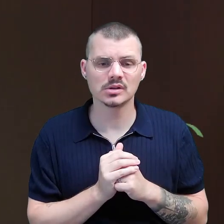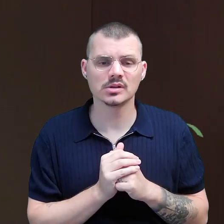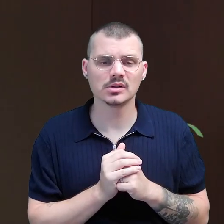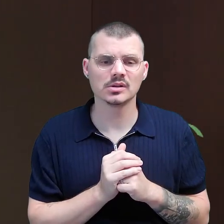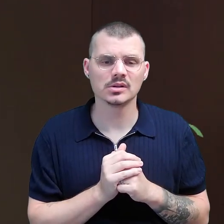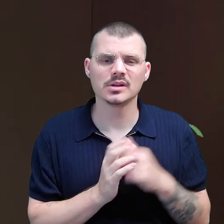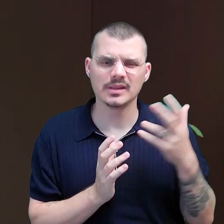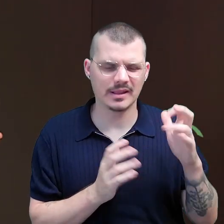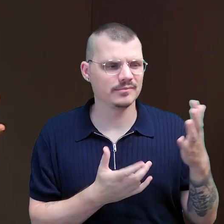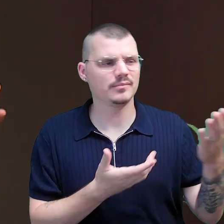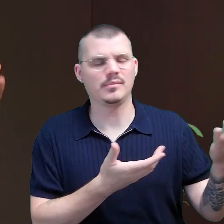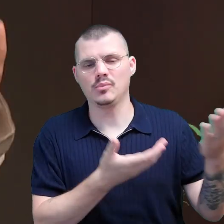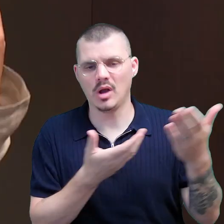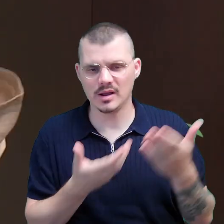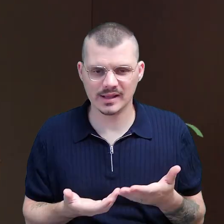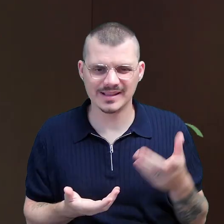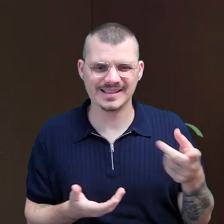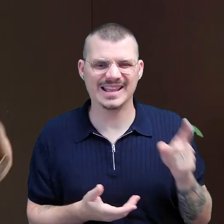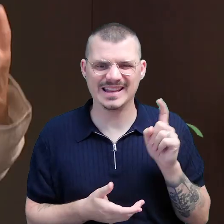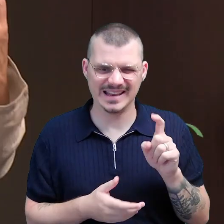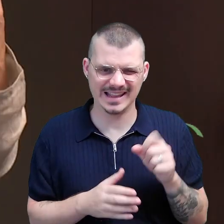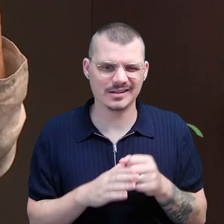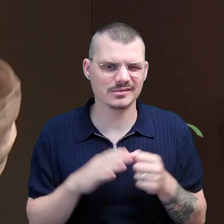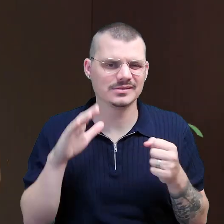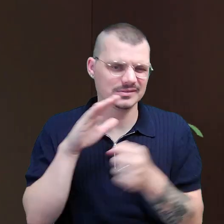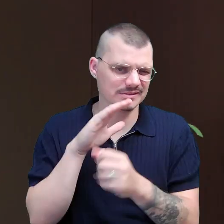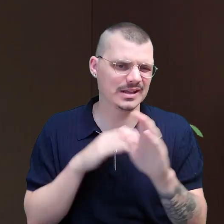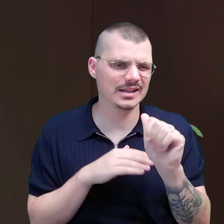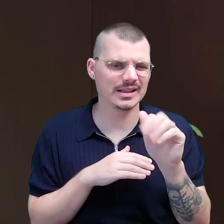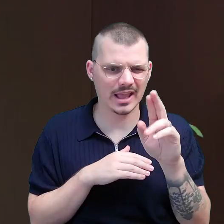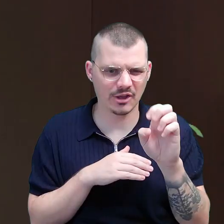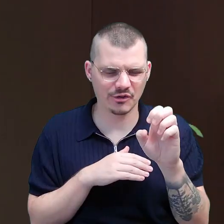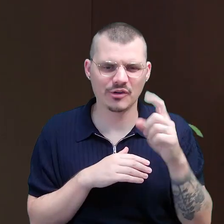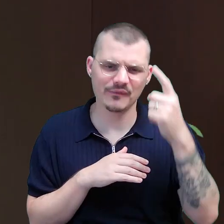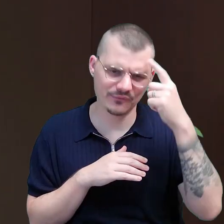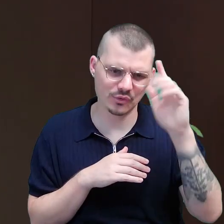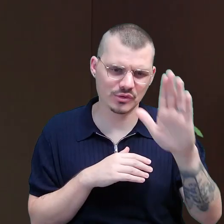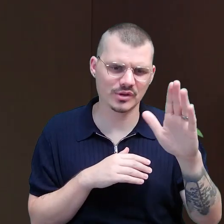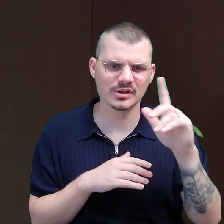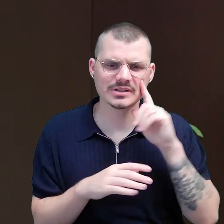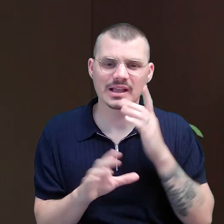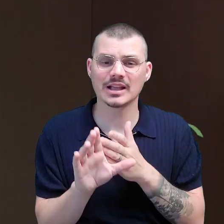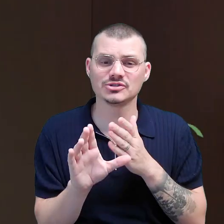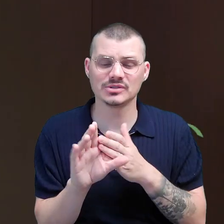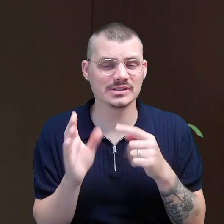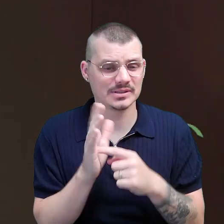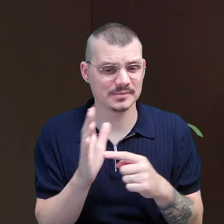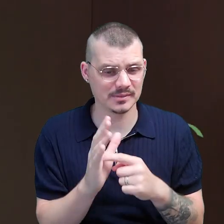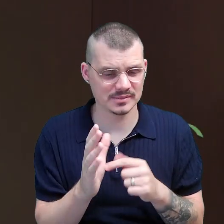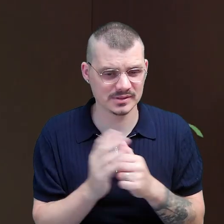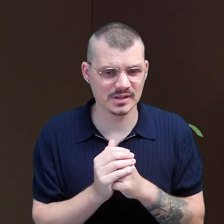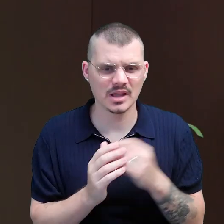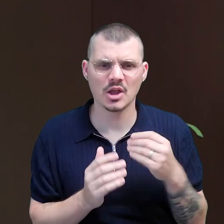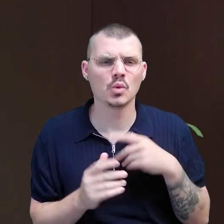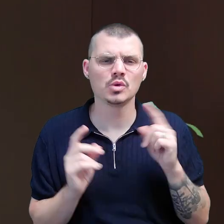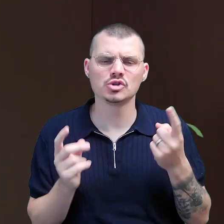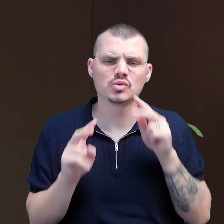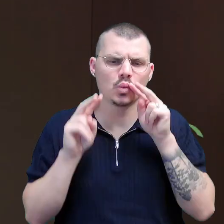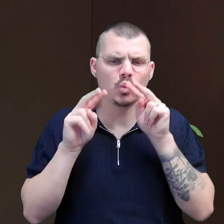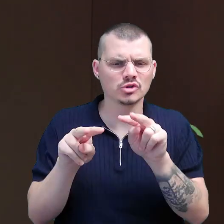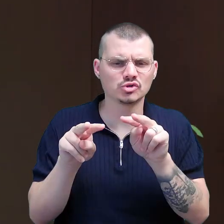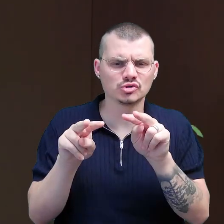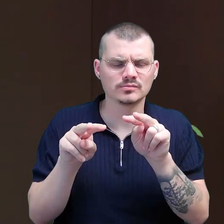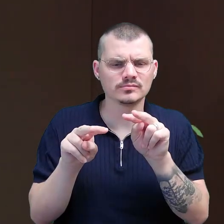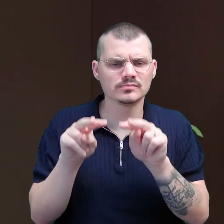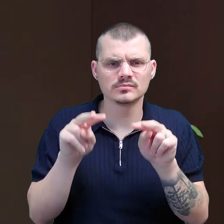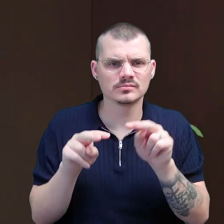episodes. They had been brought in, they needed inpatient care for their psychiatric symptoms. And